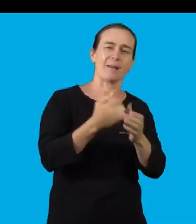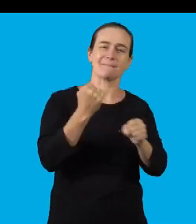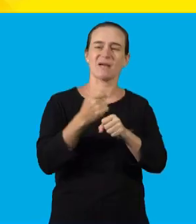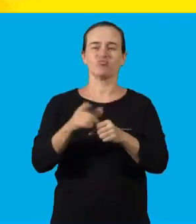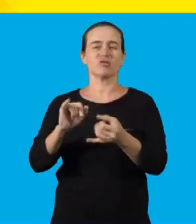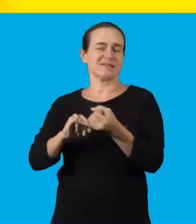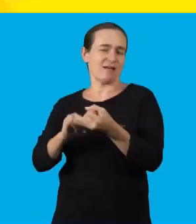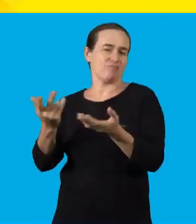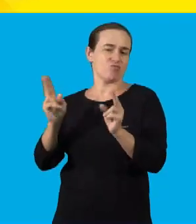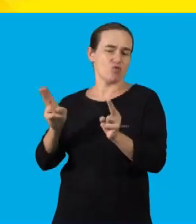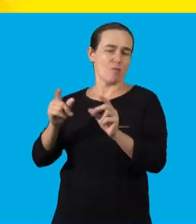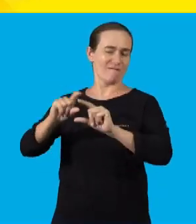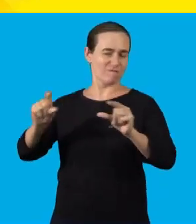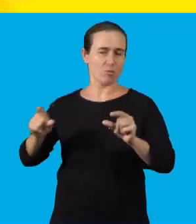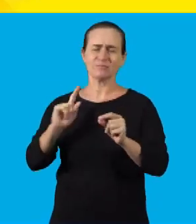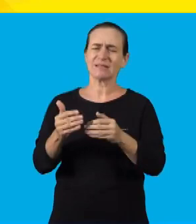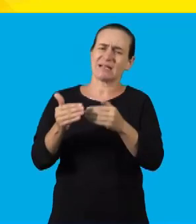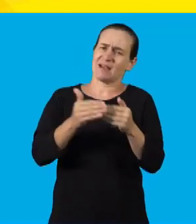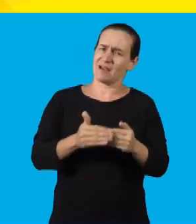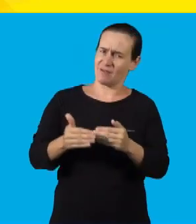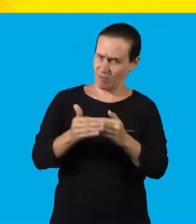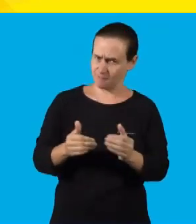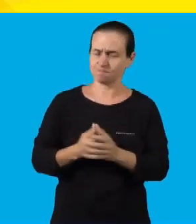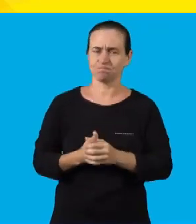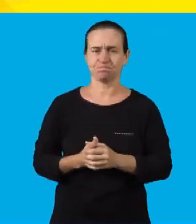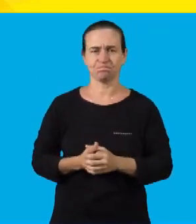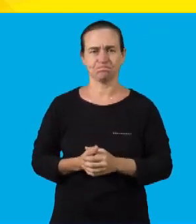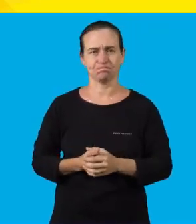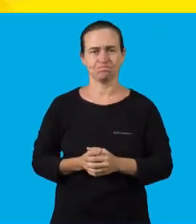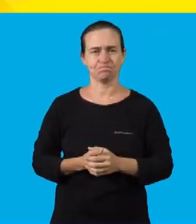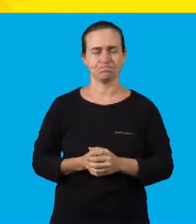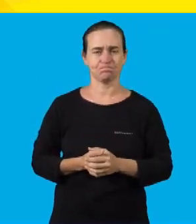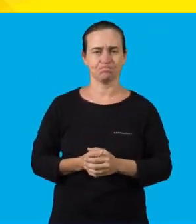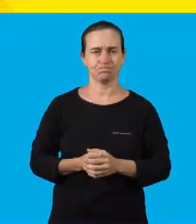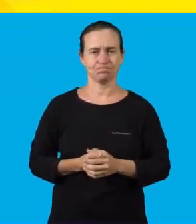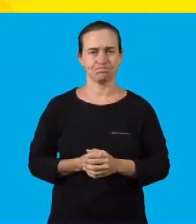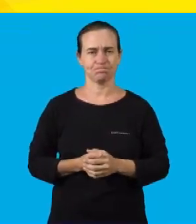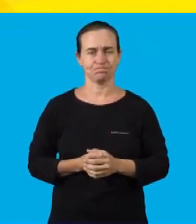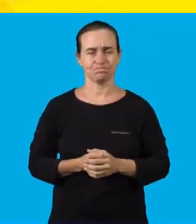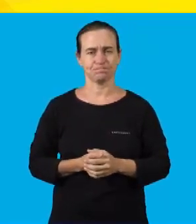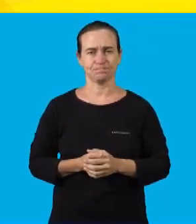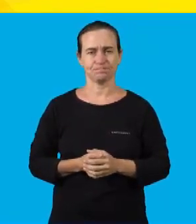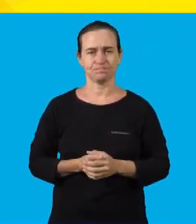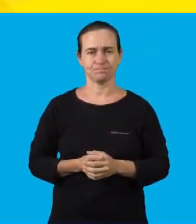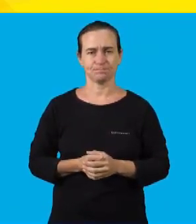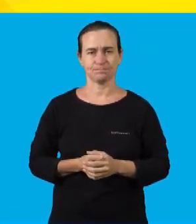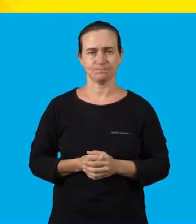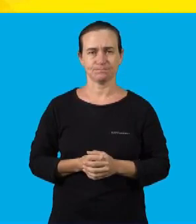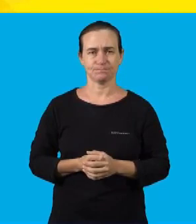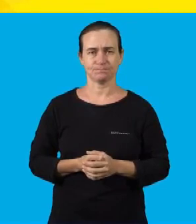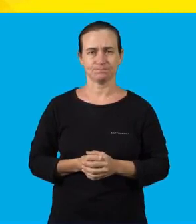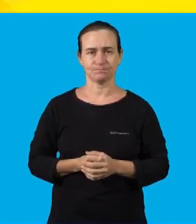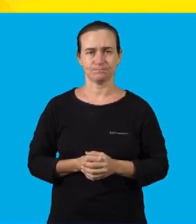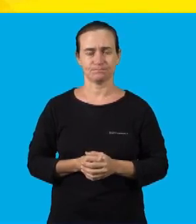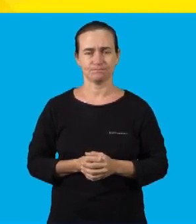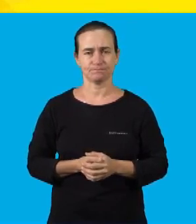those are things that you should be careful of when you are working with finding the equation of a function. Then